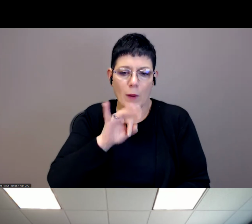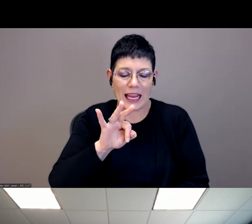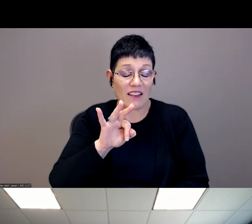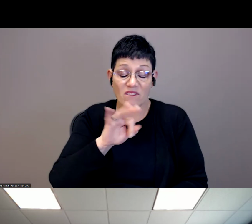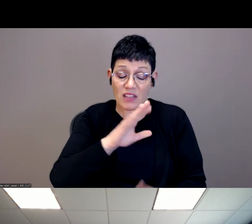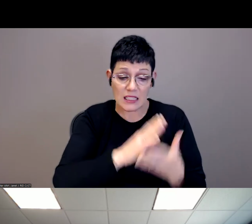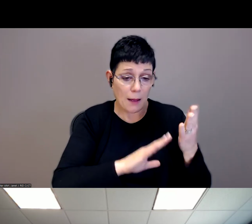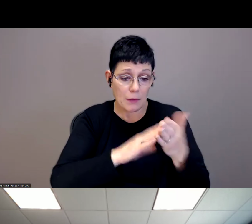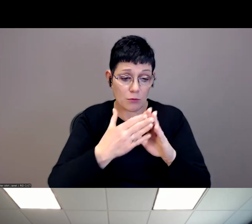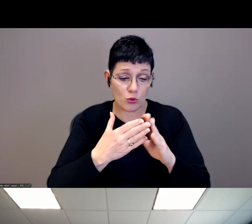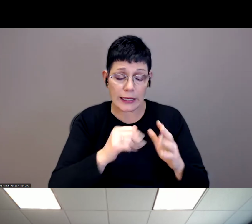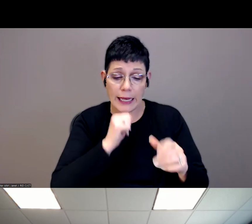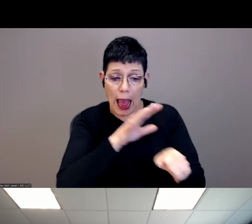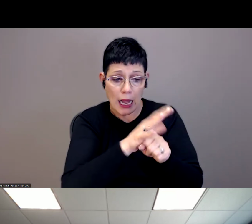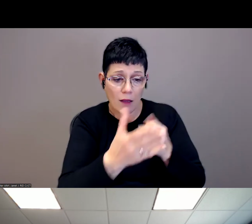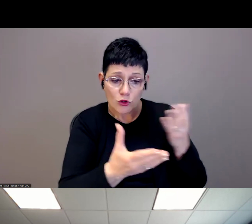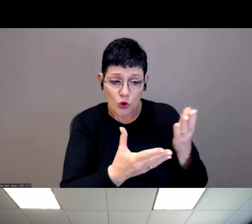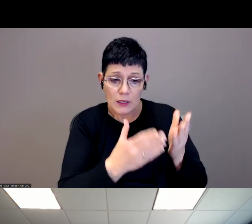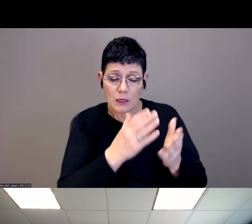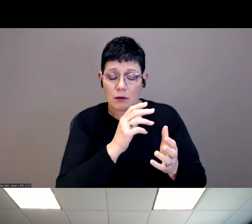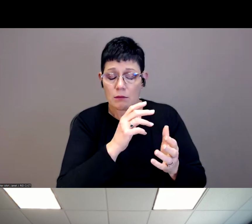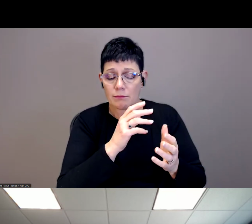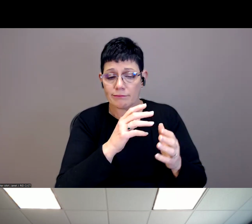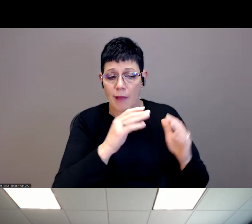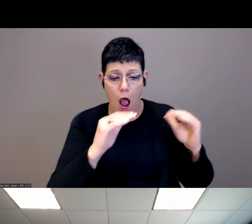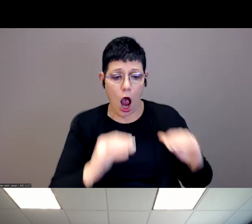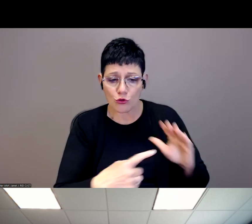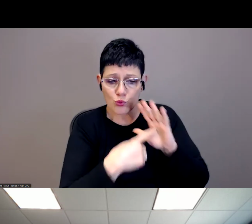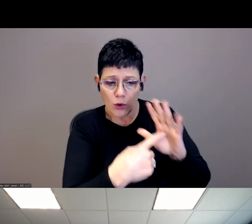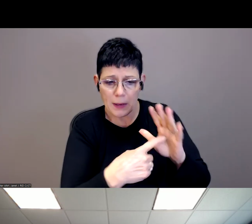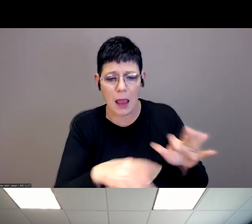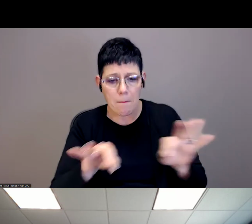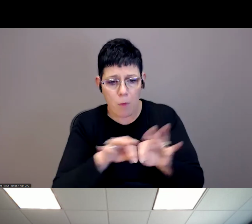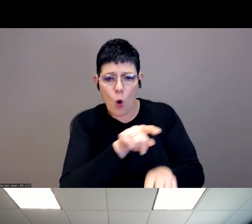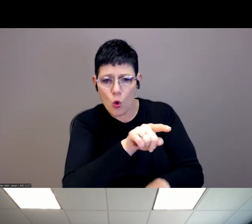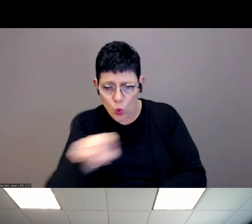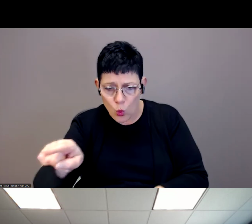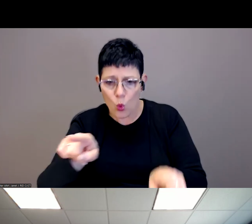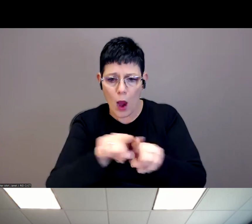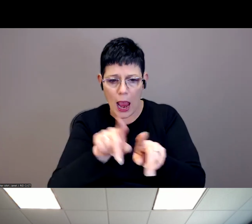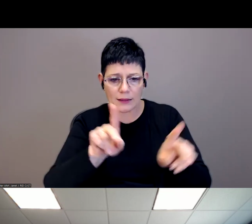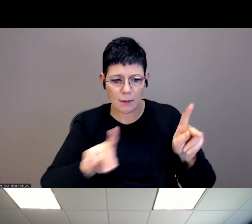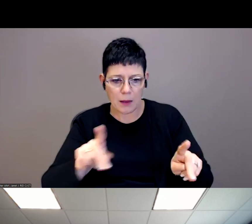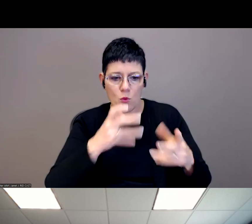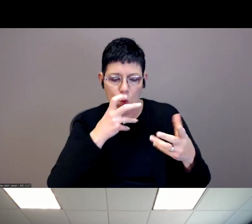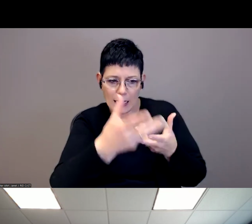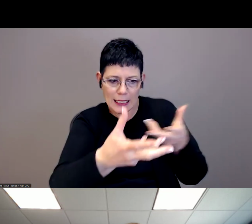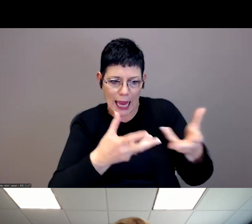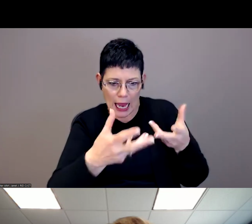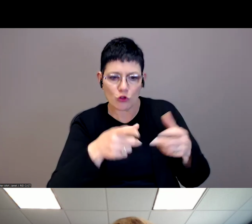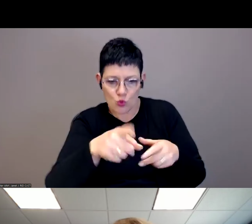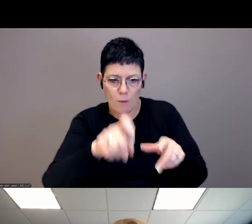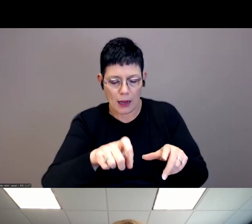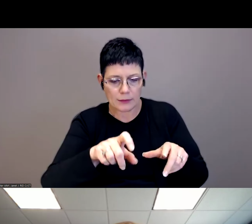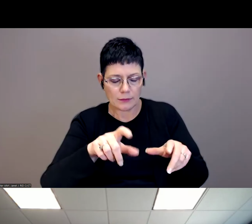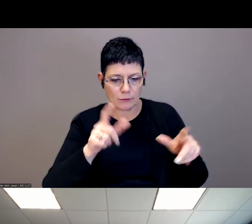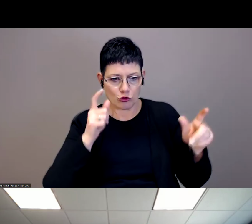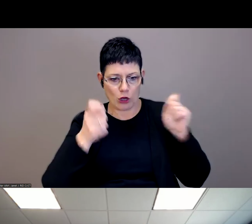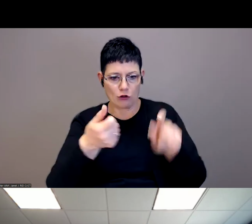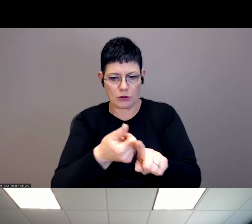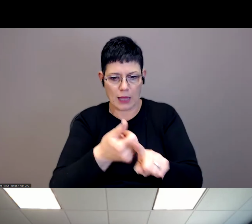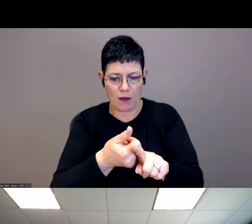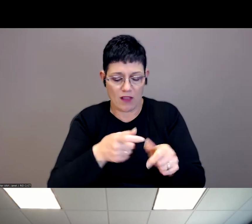or underserved, it is incumbent upon you as the person looking to engage. One, before you go